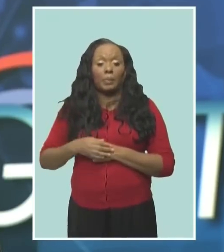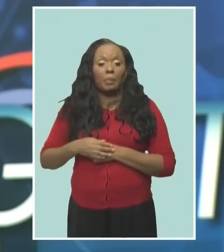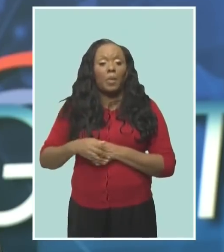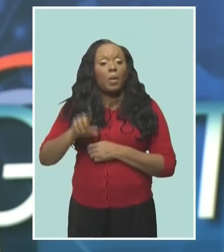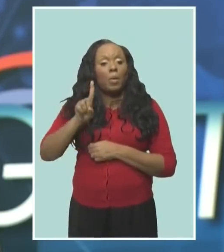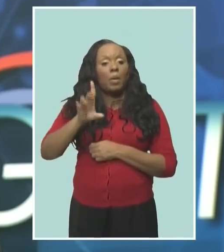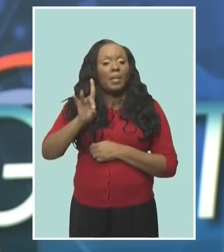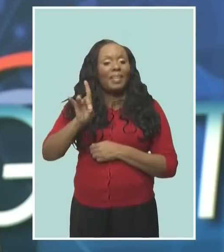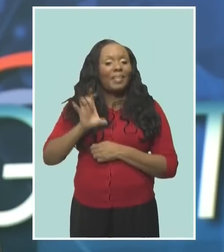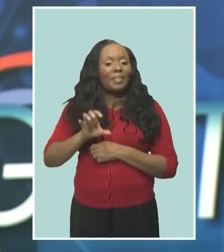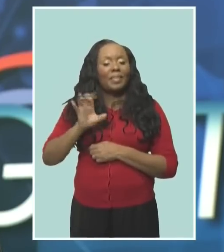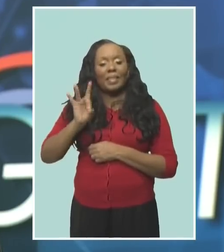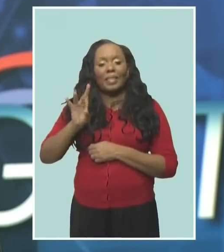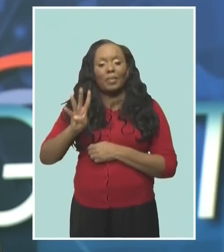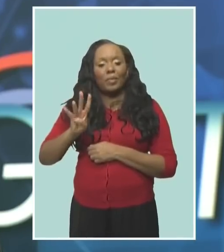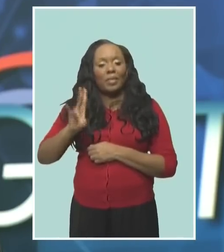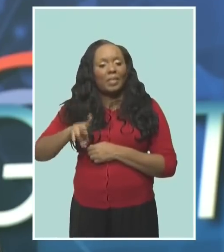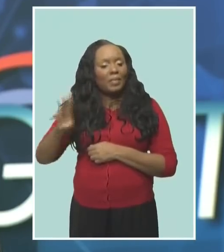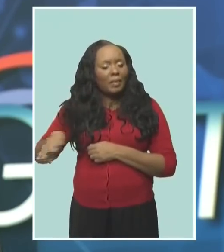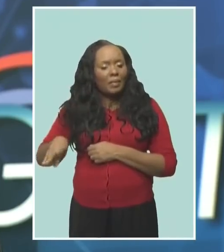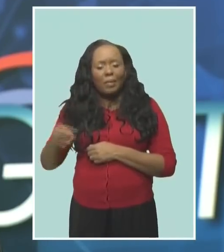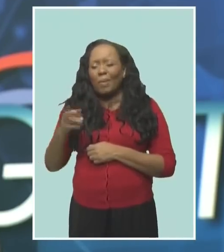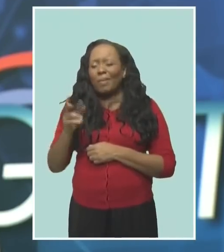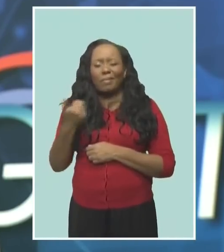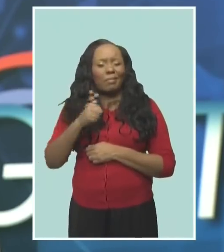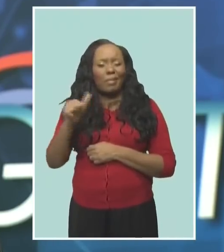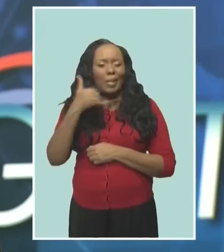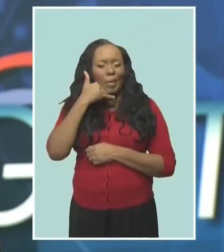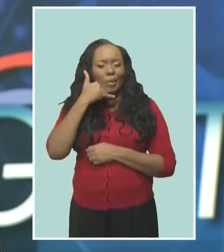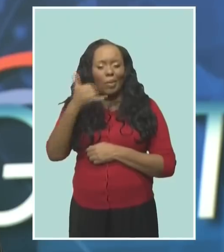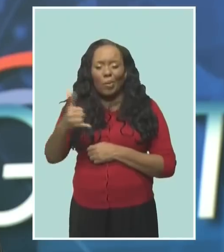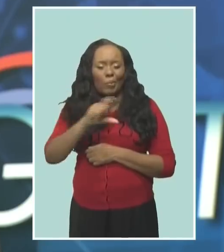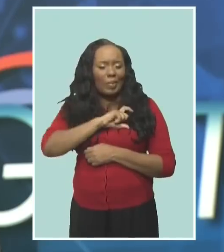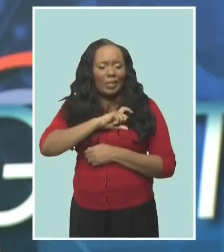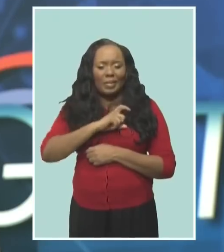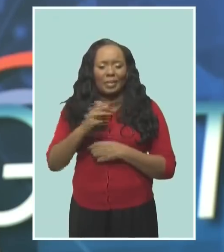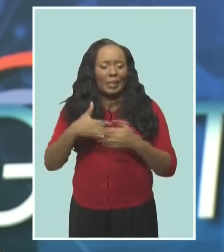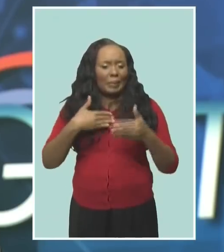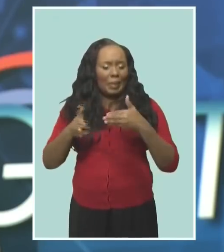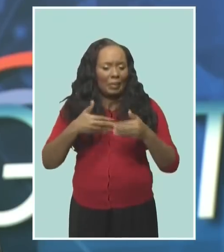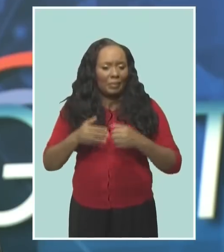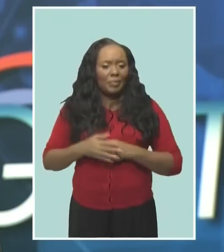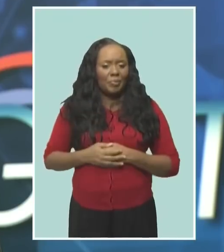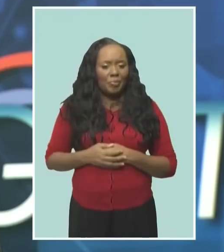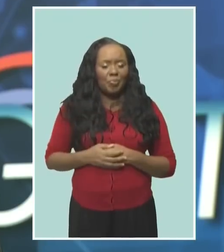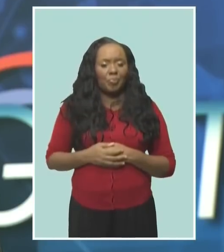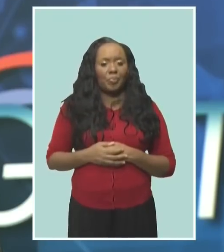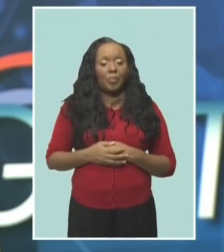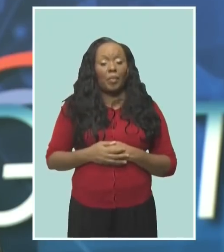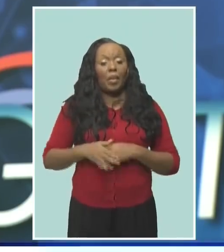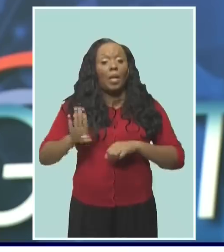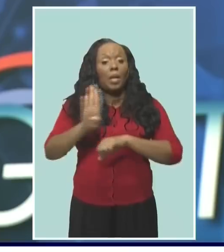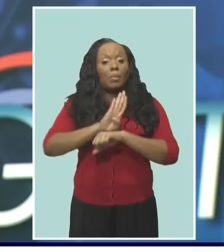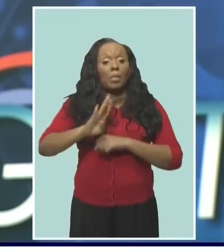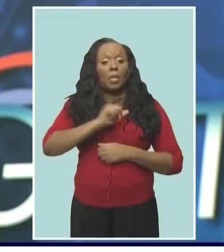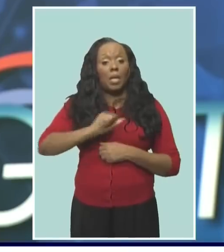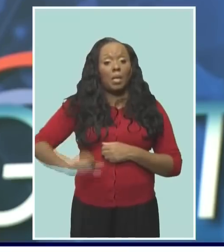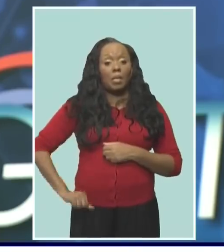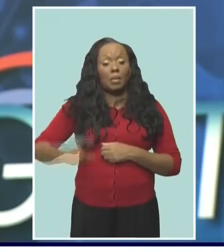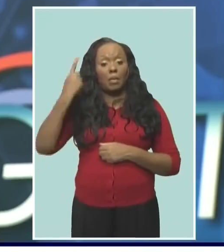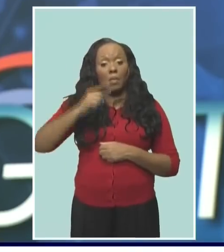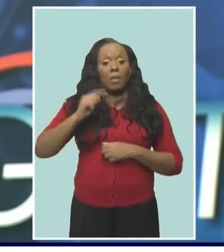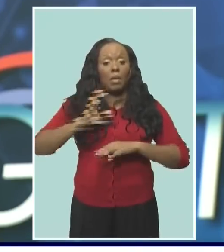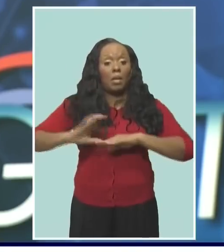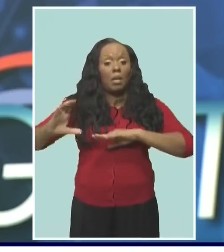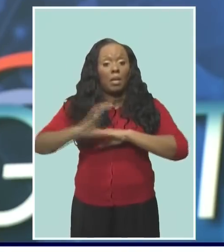1-800-8477, or the nearest police station. Barbados Ambassador to CARICOM, David Commichon, says Caribbean